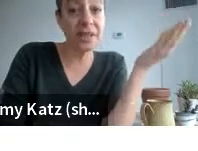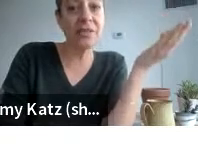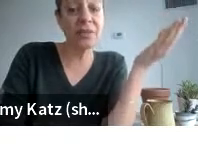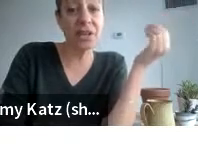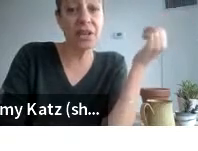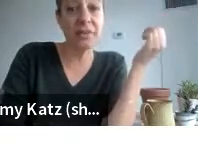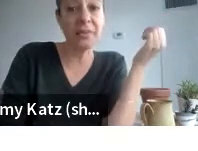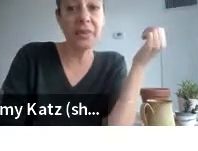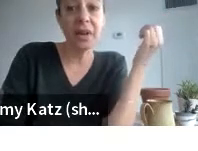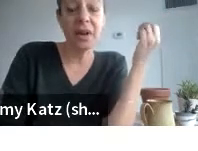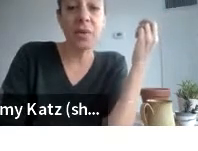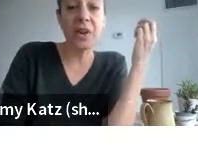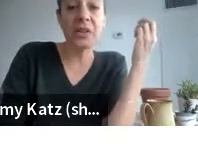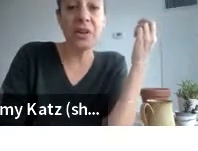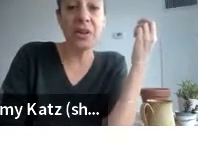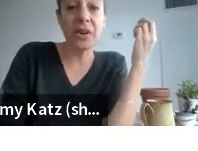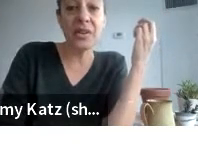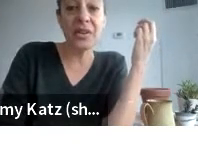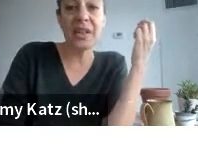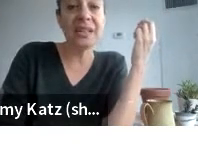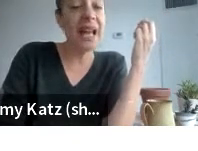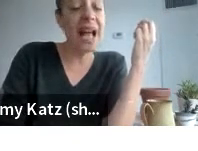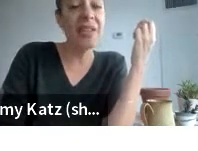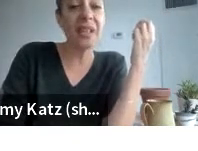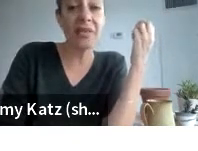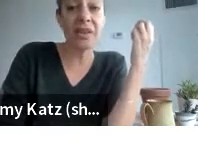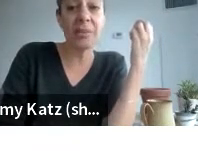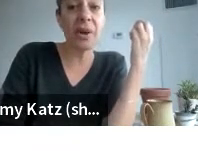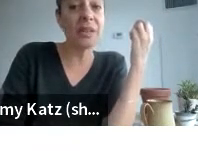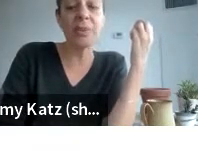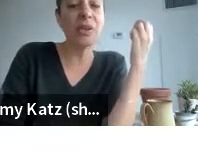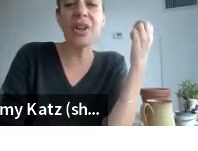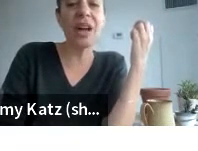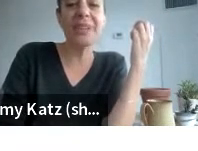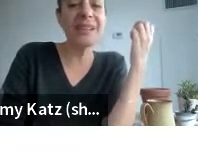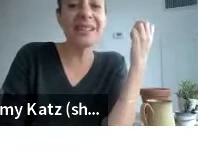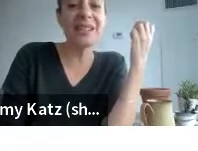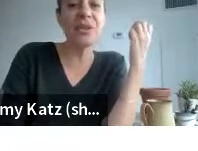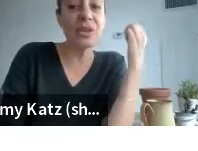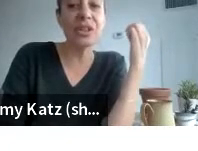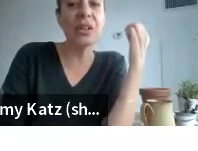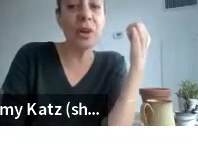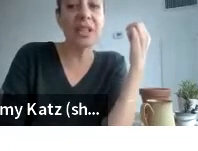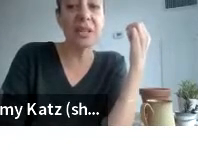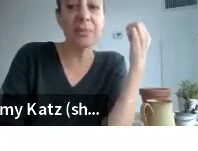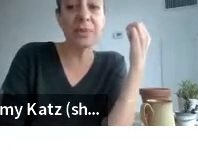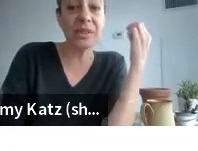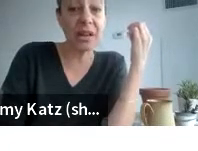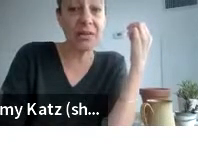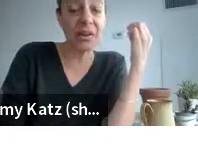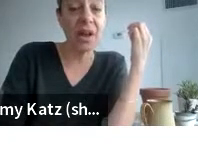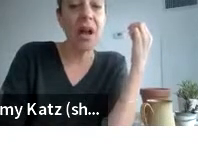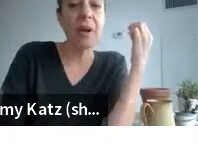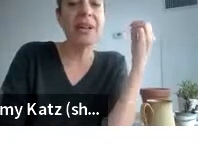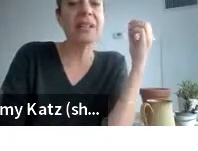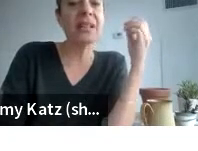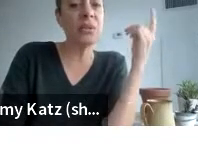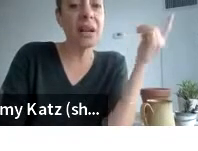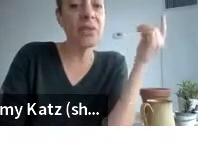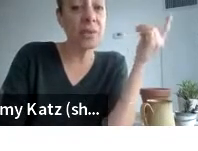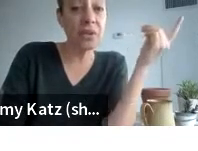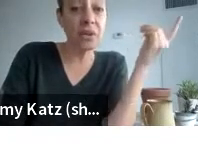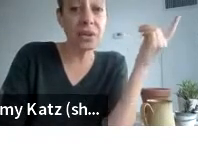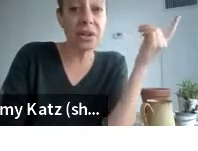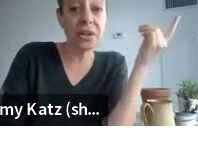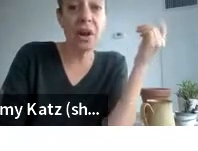is misinformation. We also know that there are facilities that haven't done everything possible, not because they don't urgently want to keep people safe, but because they